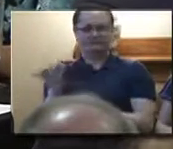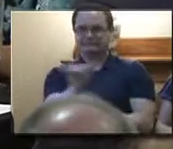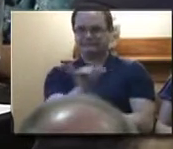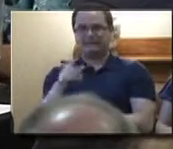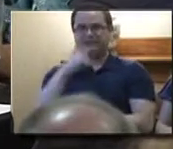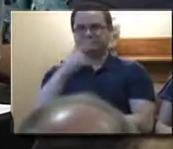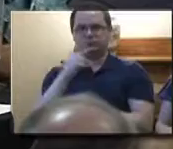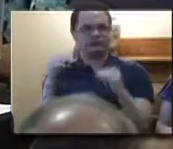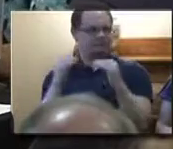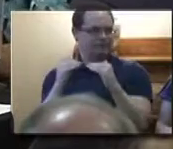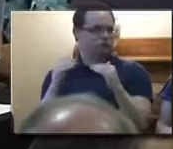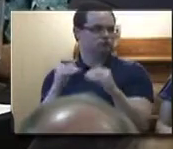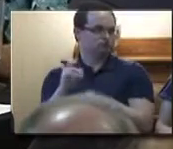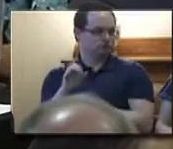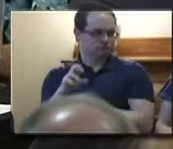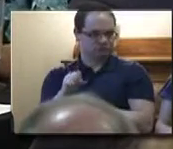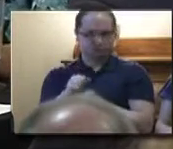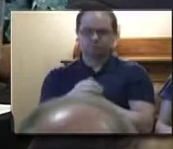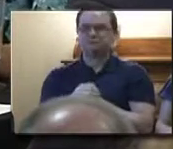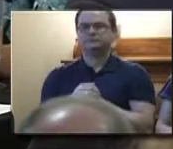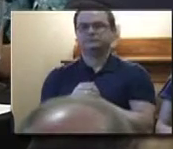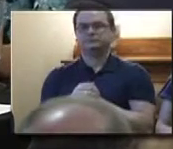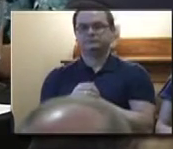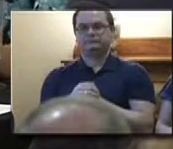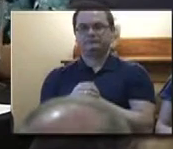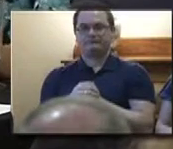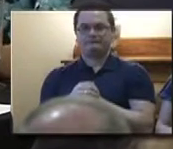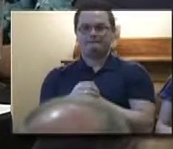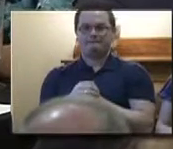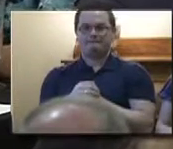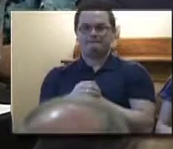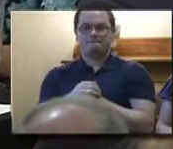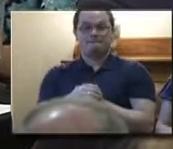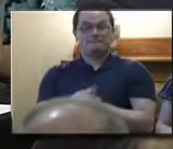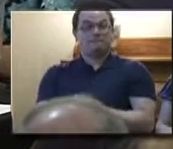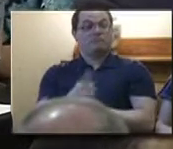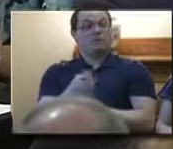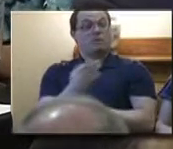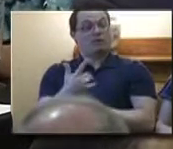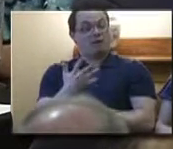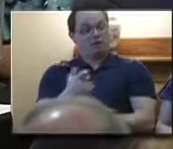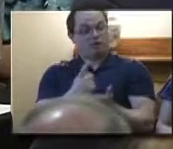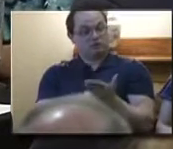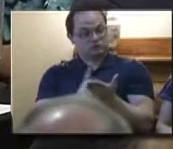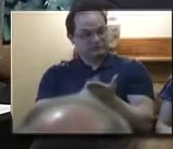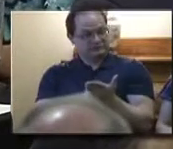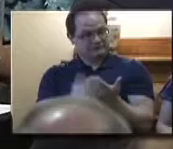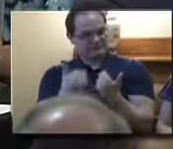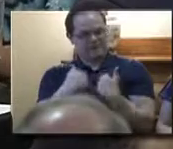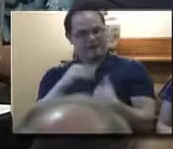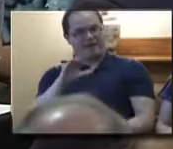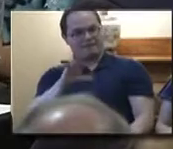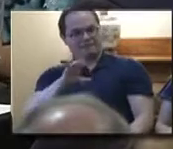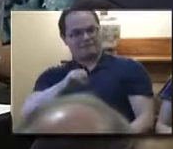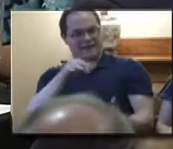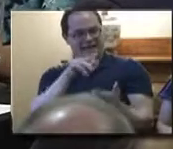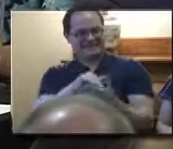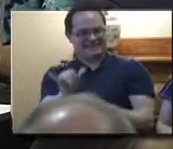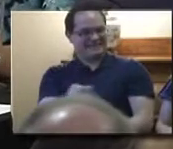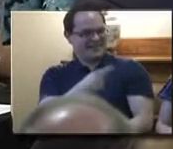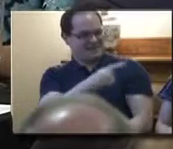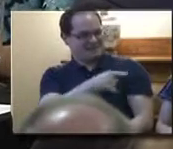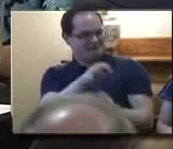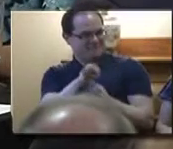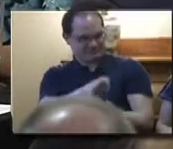have. So one of the things I wanted to talk about, and I'm going to have some case studies too, like Jesse